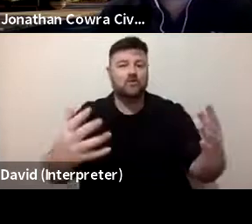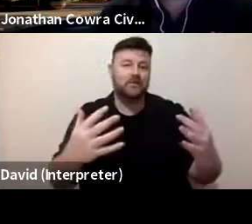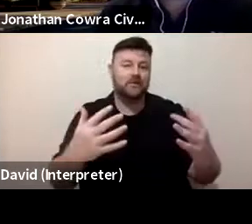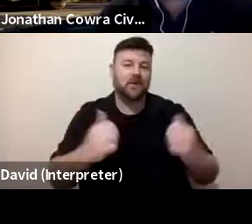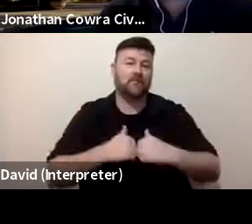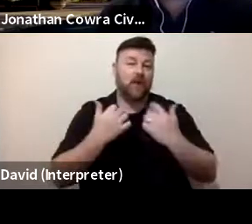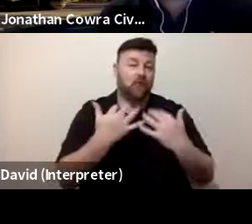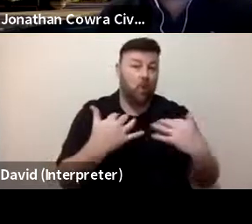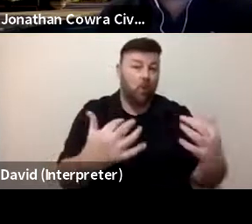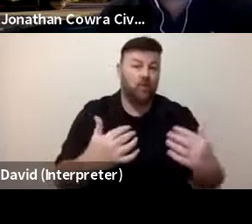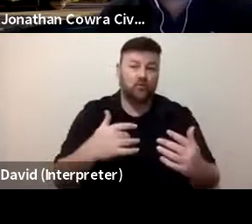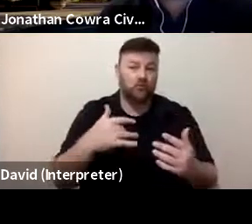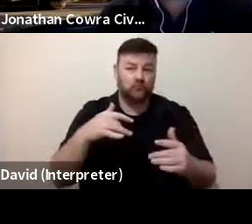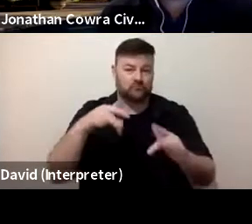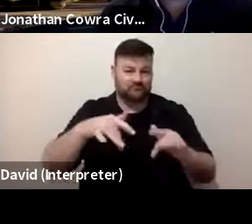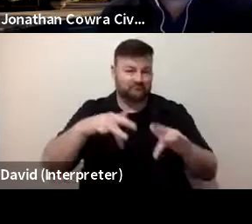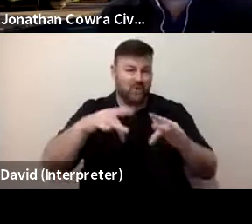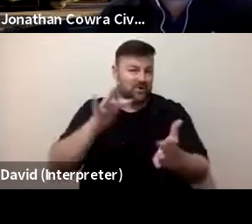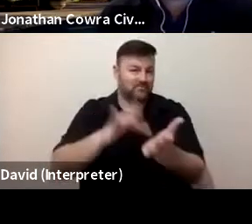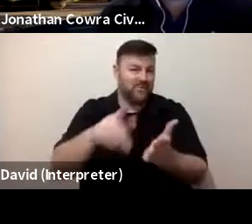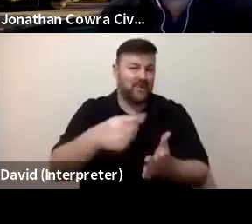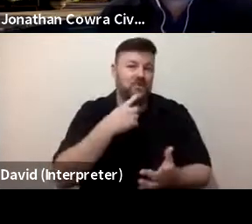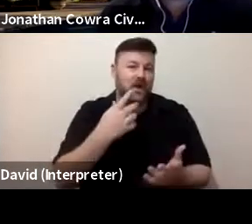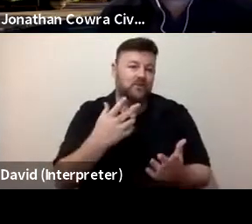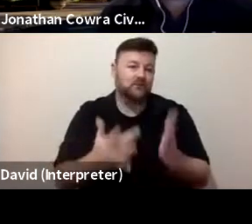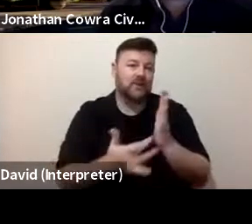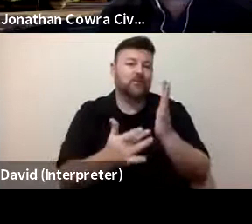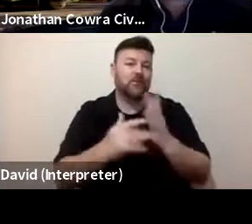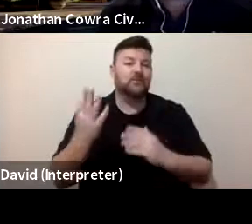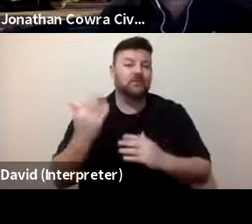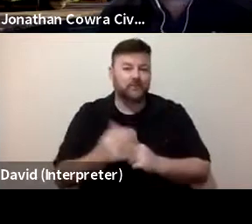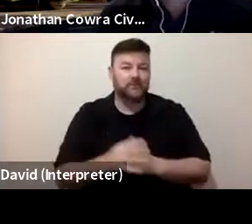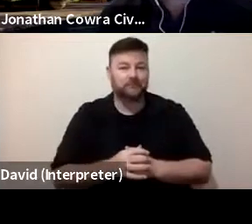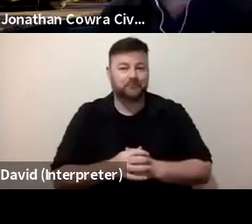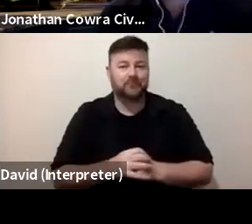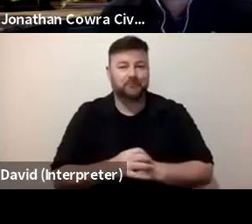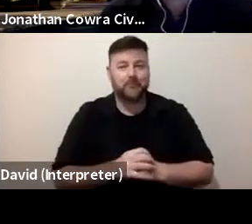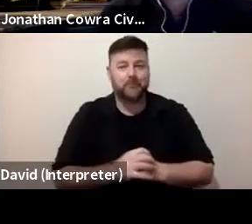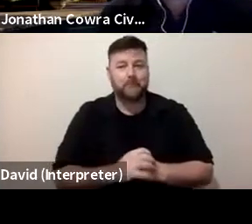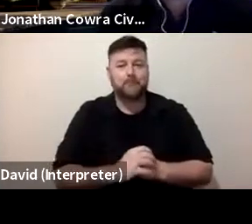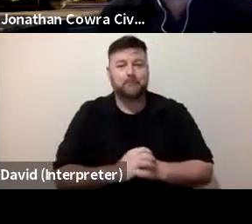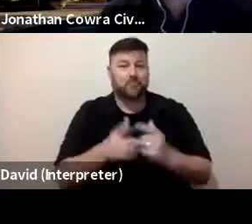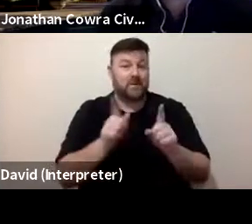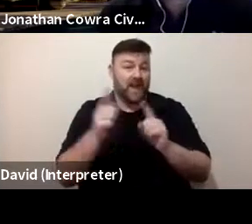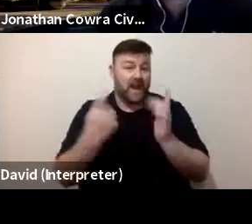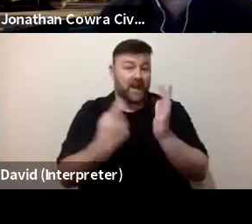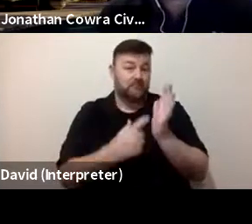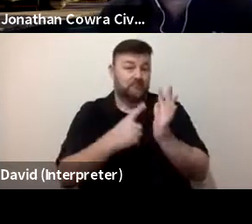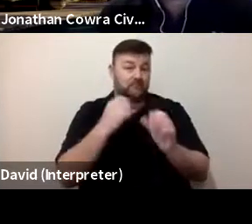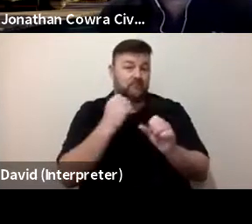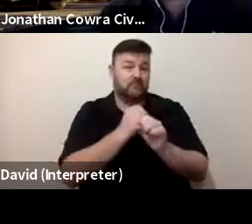know, many of those organizations would have been regional organizations as well. So I think, you know,